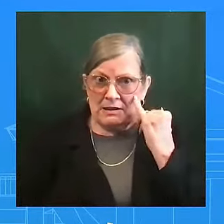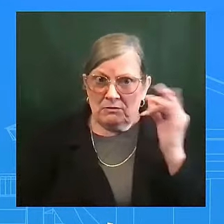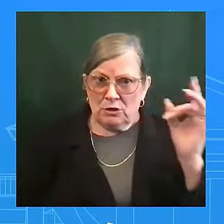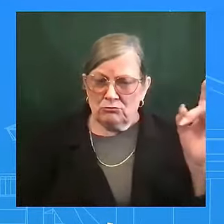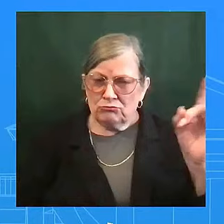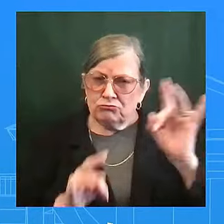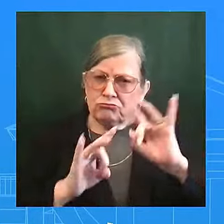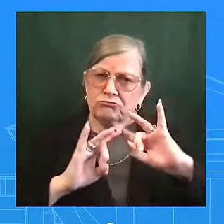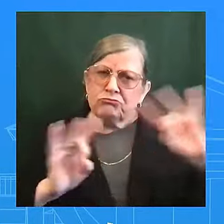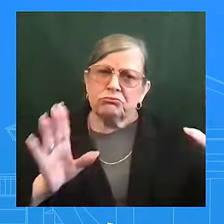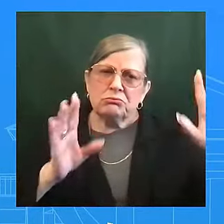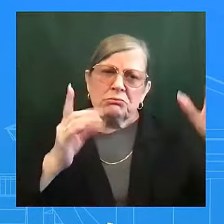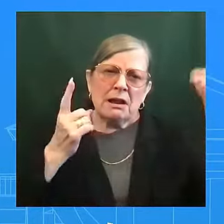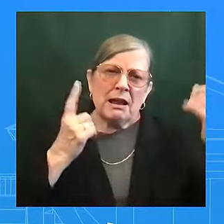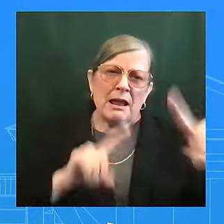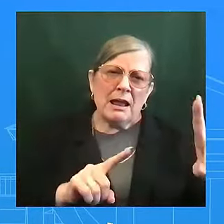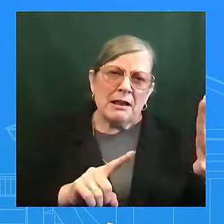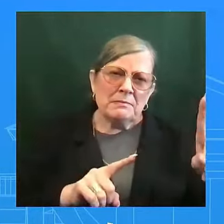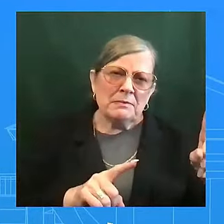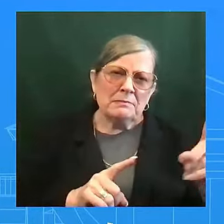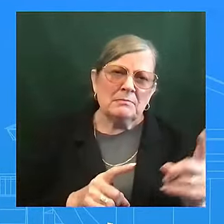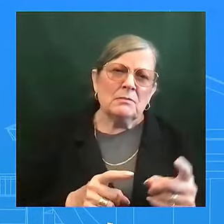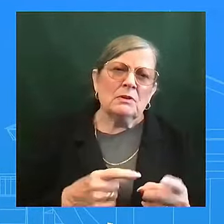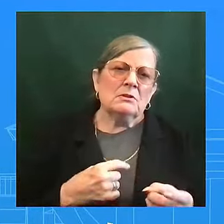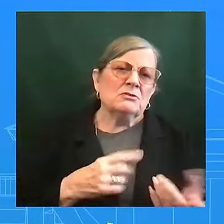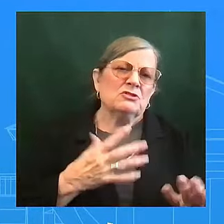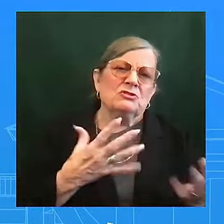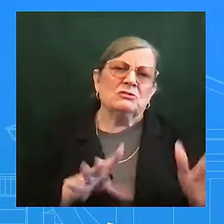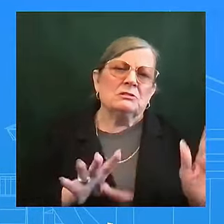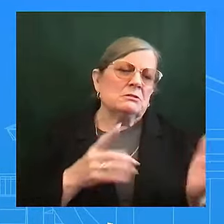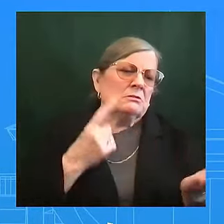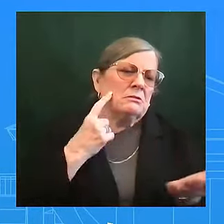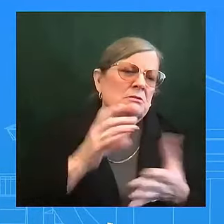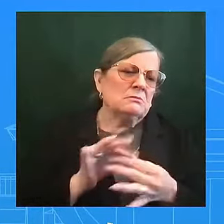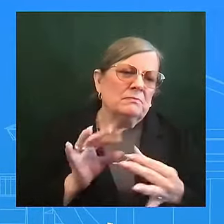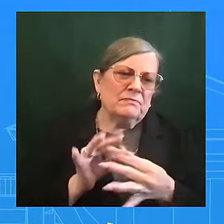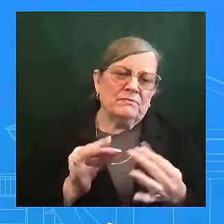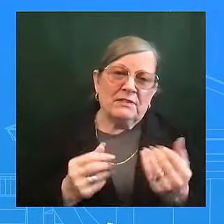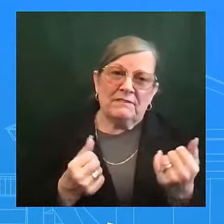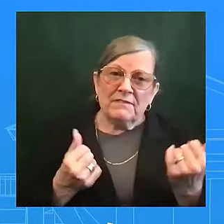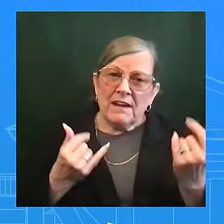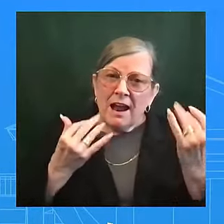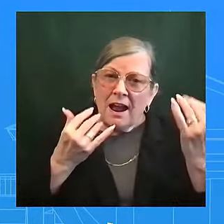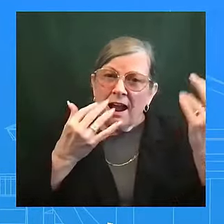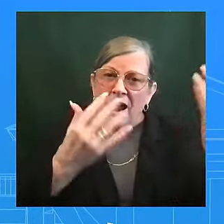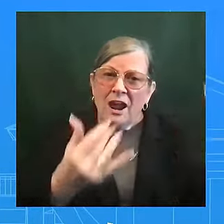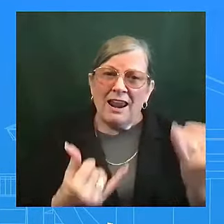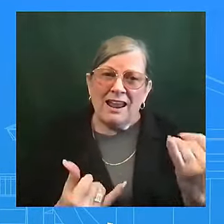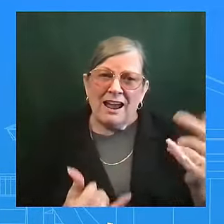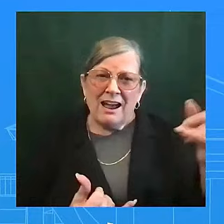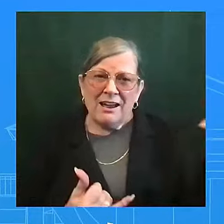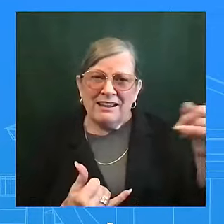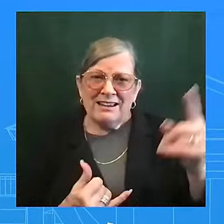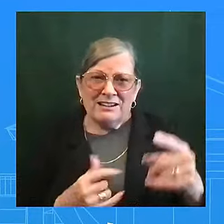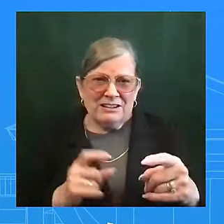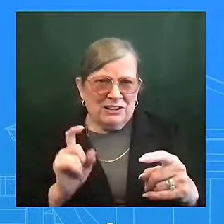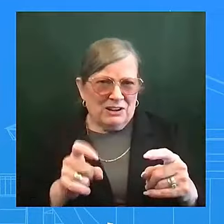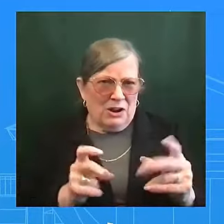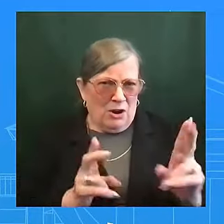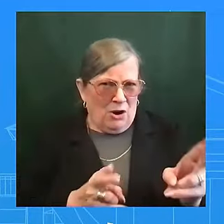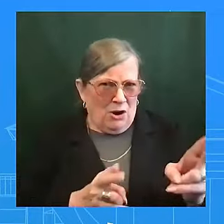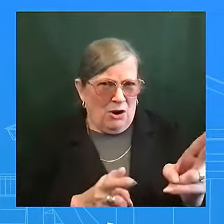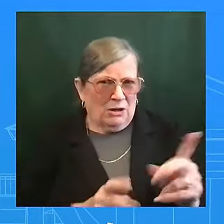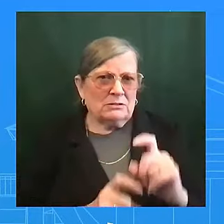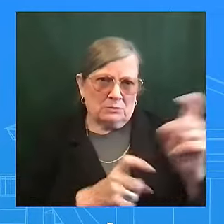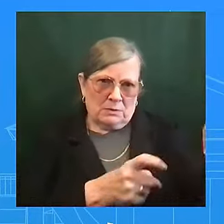that we're having just right now out west, as they have done on a bipartisan basis. They've done this before many times in the past. They